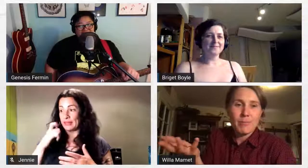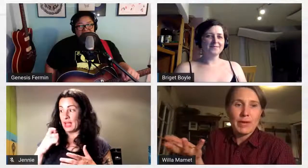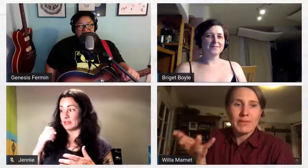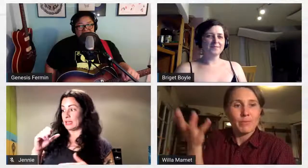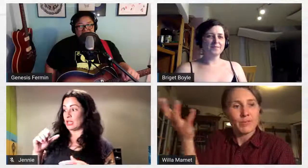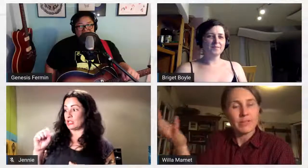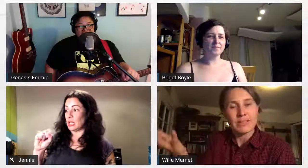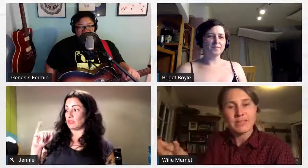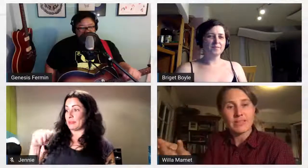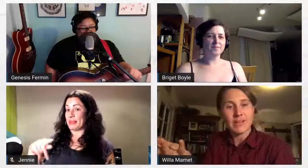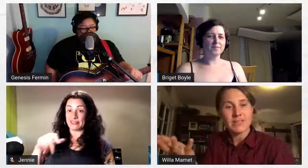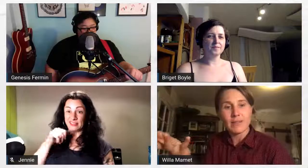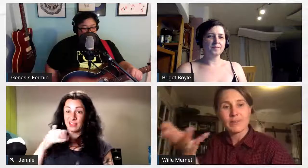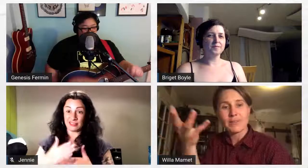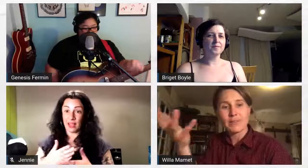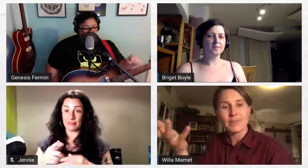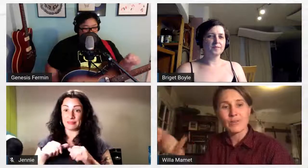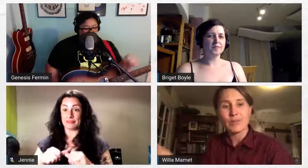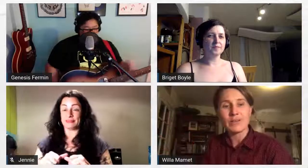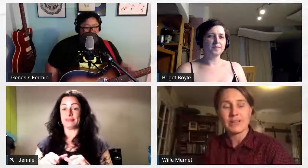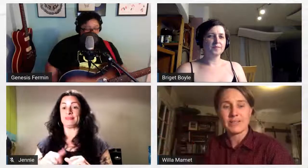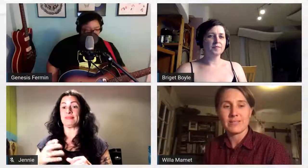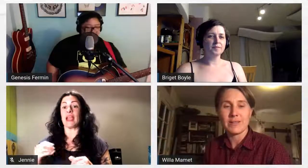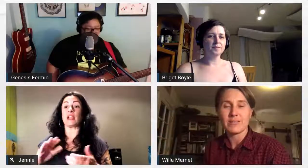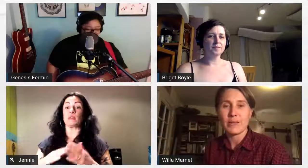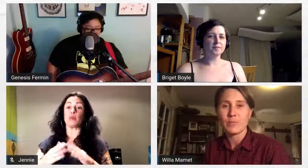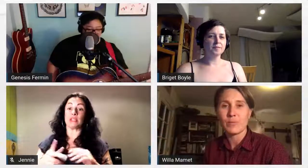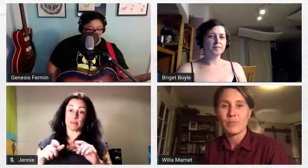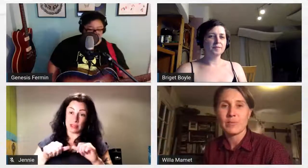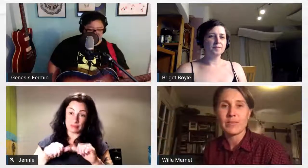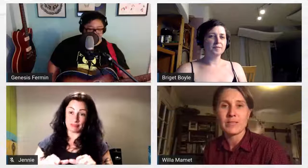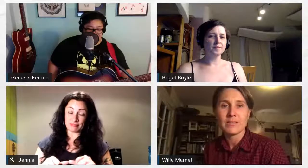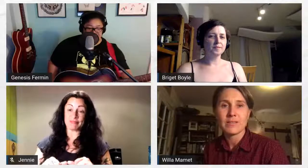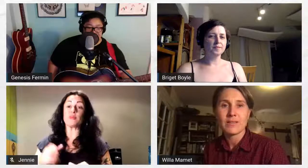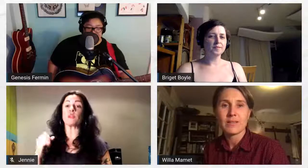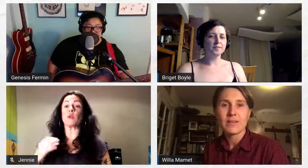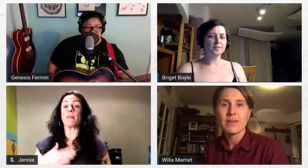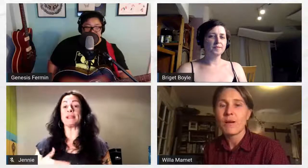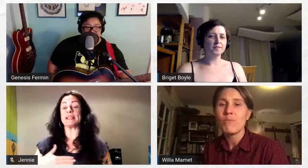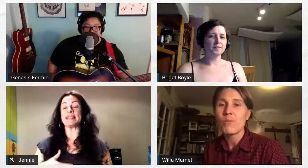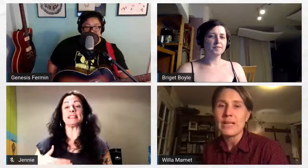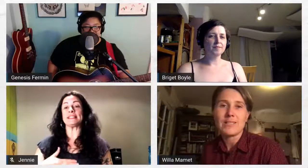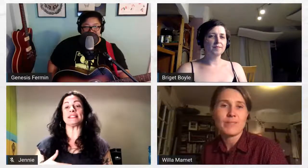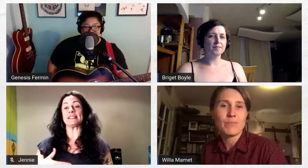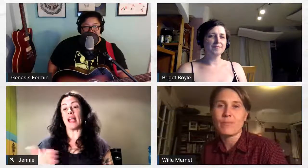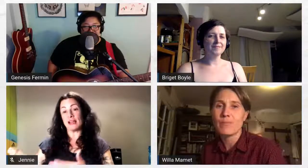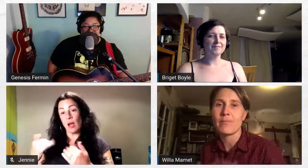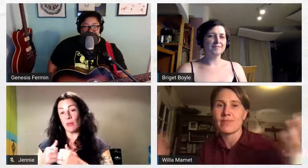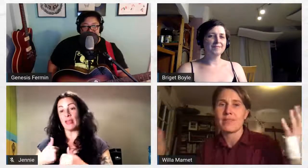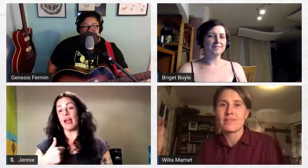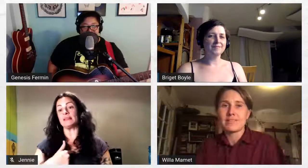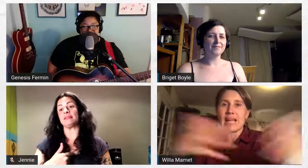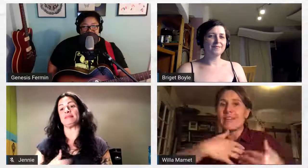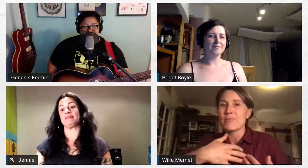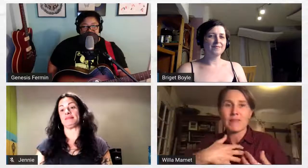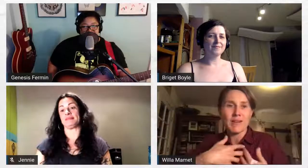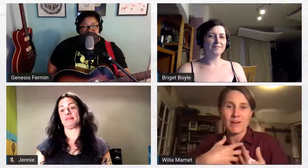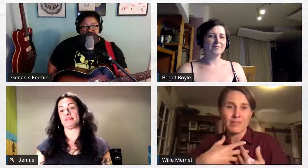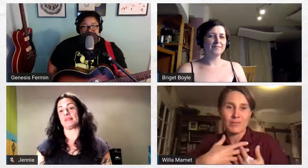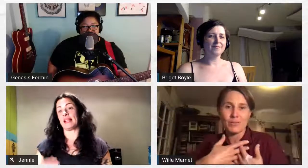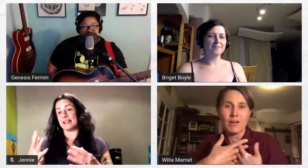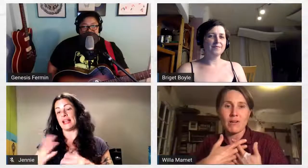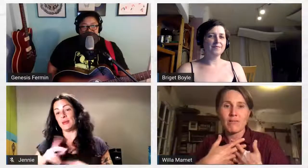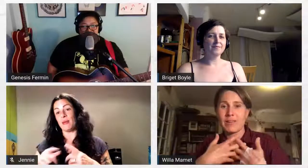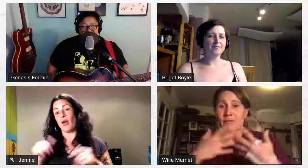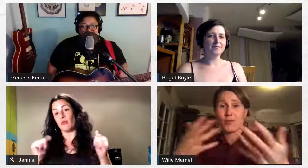to stop, and the music needs to not stop, and community needs to not stop. So please come with us. Tell us about the